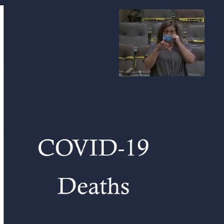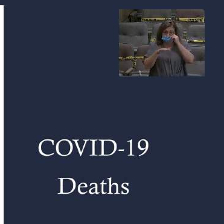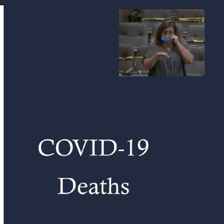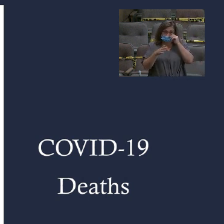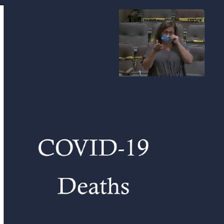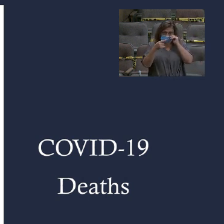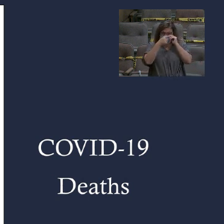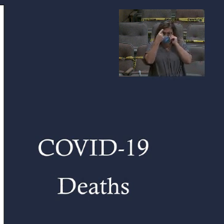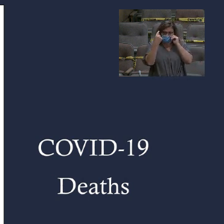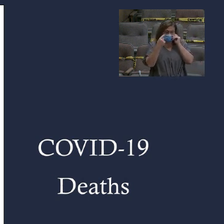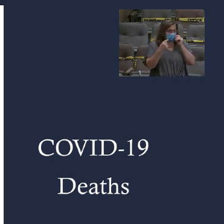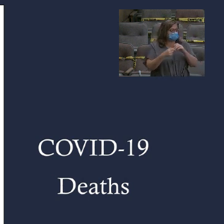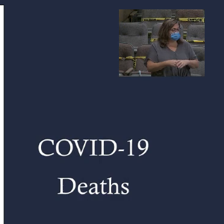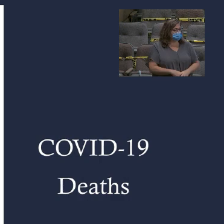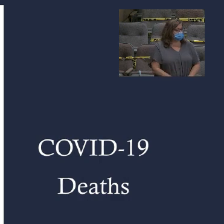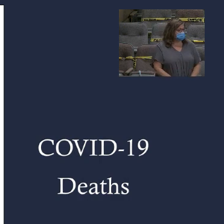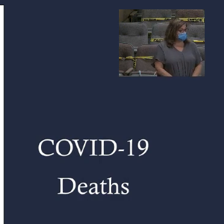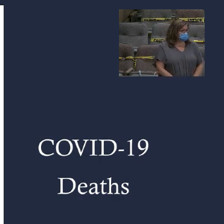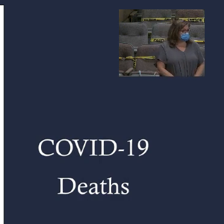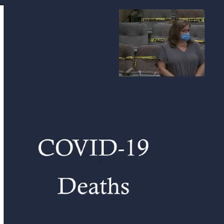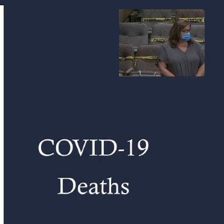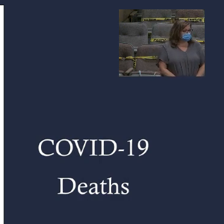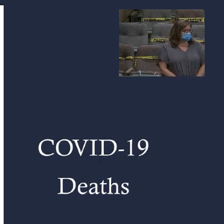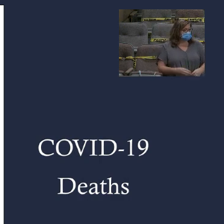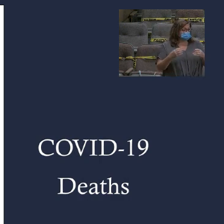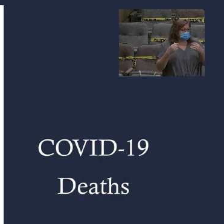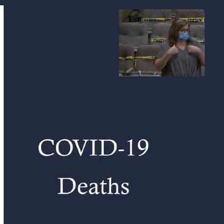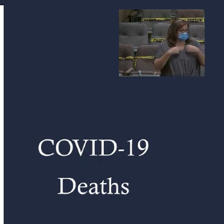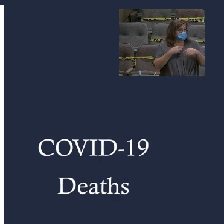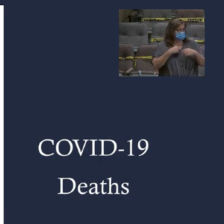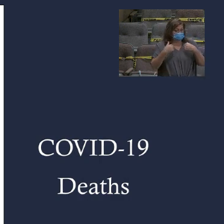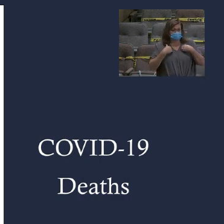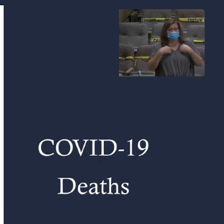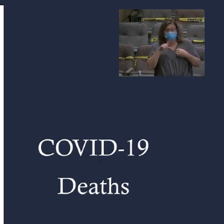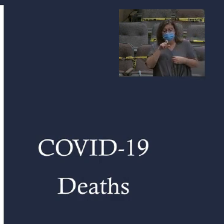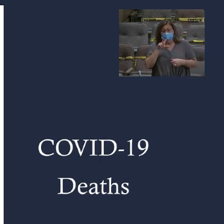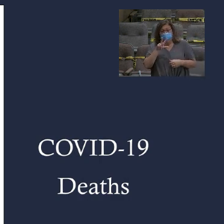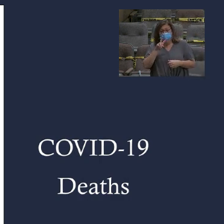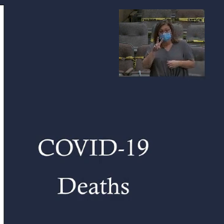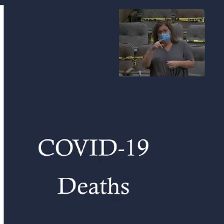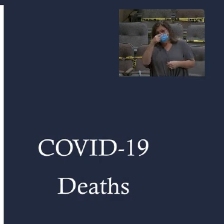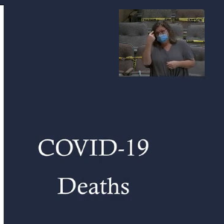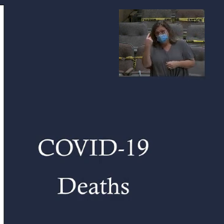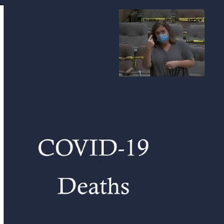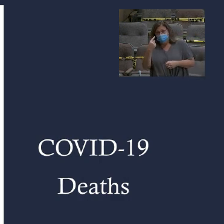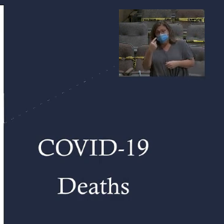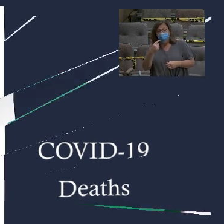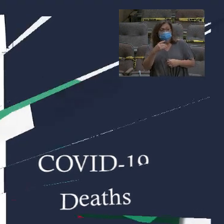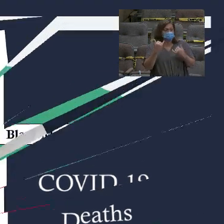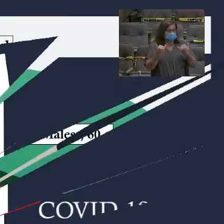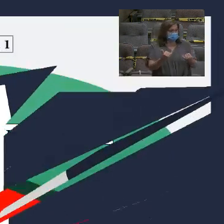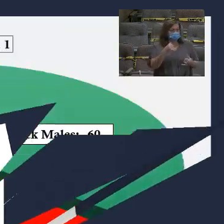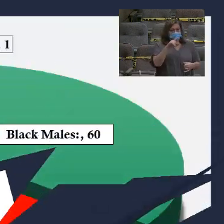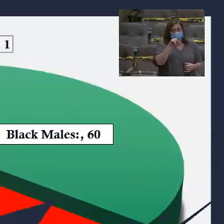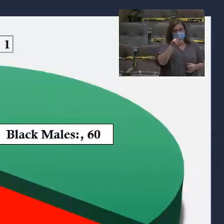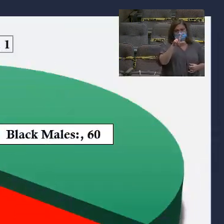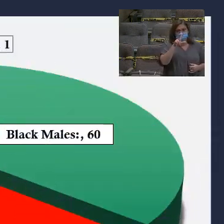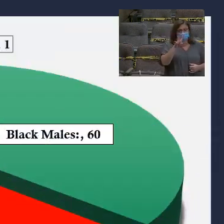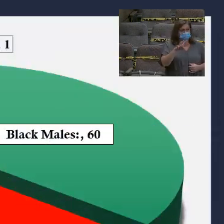had 132 blacks, now we have 134. We still have 34 whites and 1 Latino.